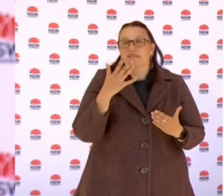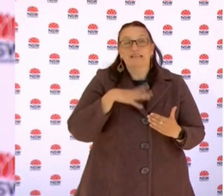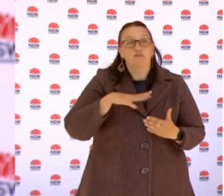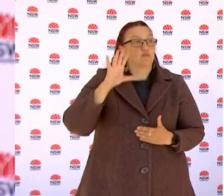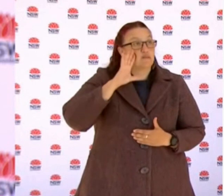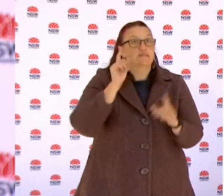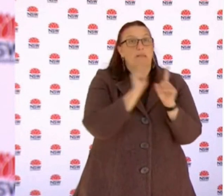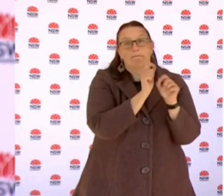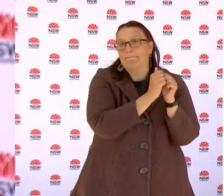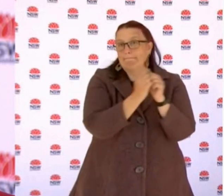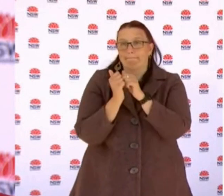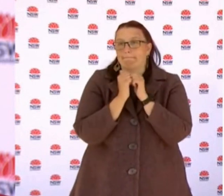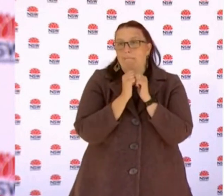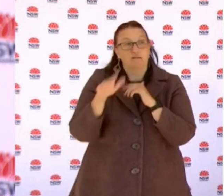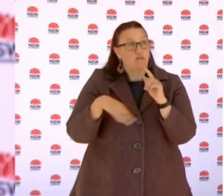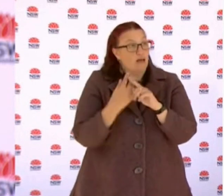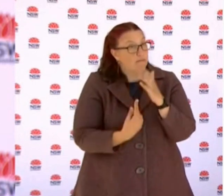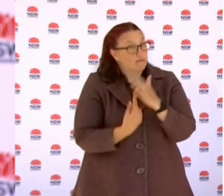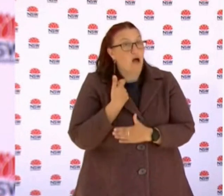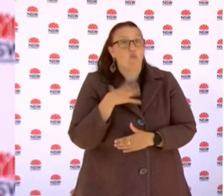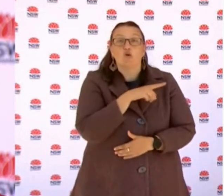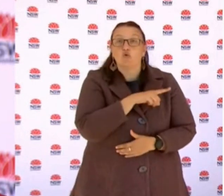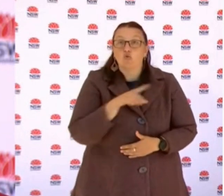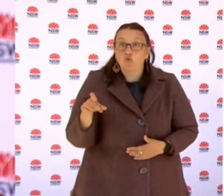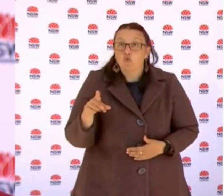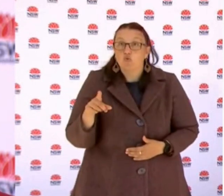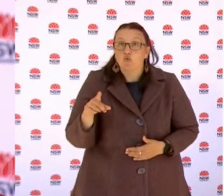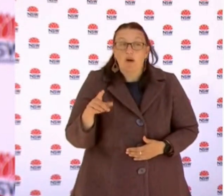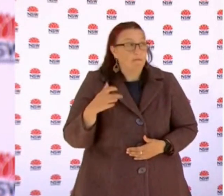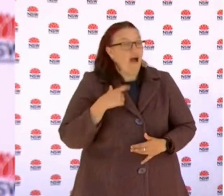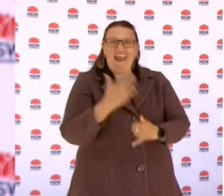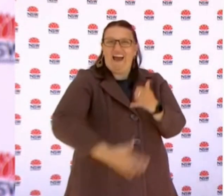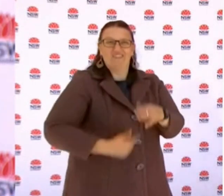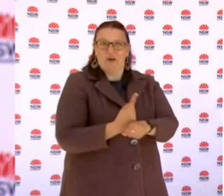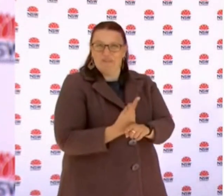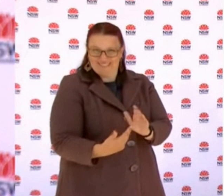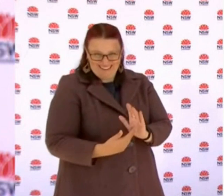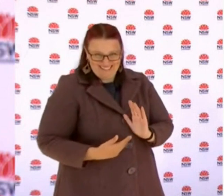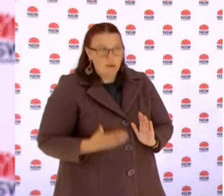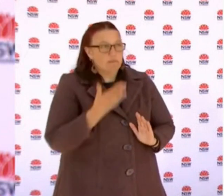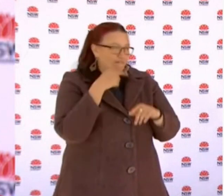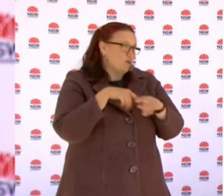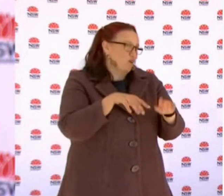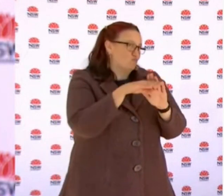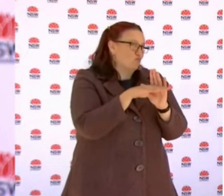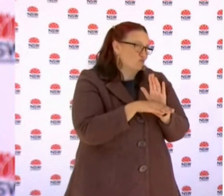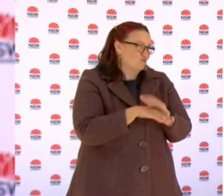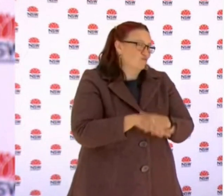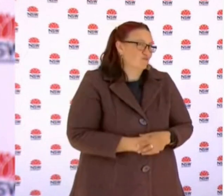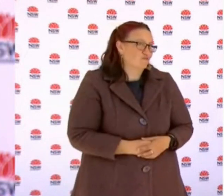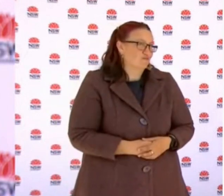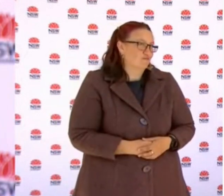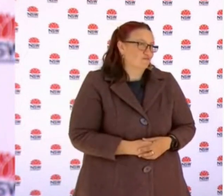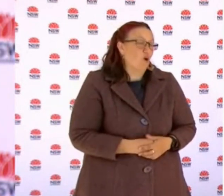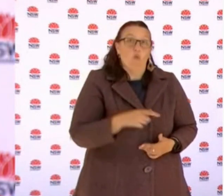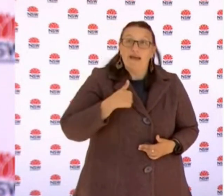us. But in the meantime, can I just urge everybody, whilst I've got the last say today, to please follow the rules. The next few days are critical.